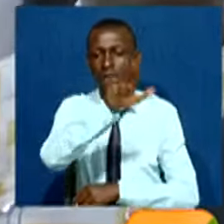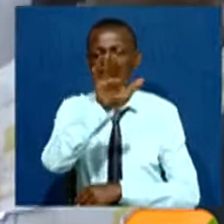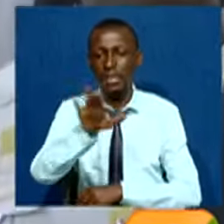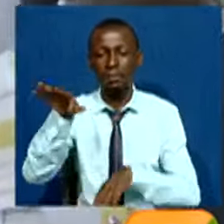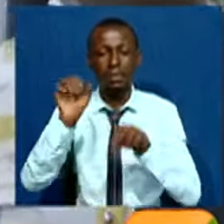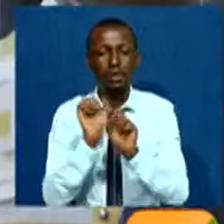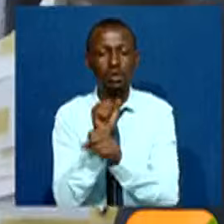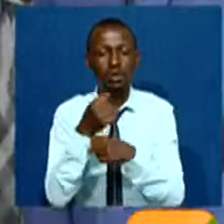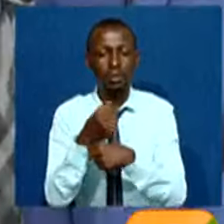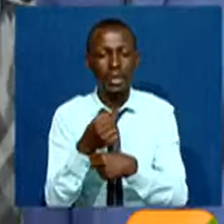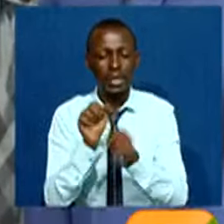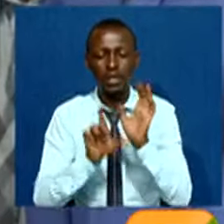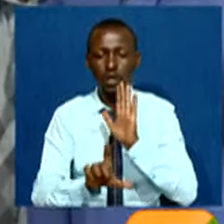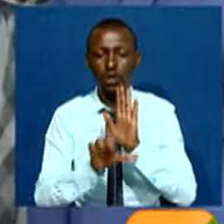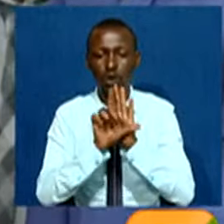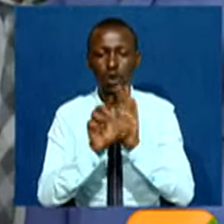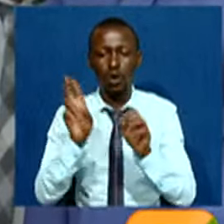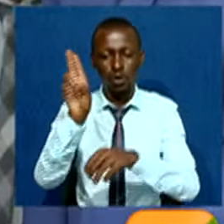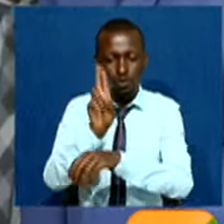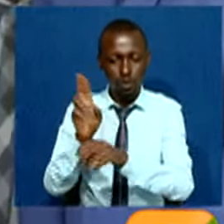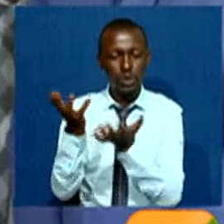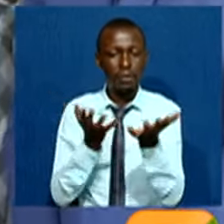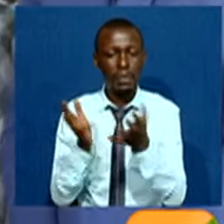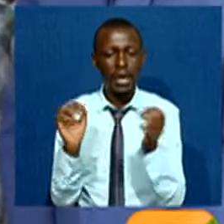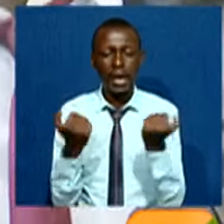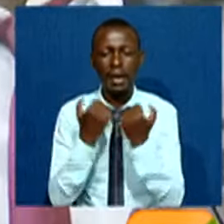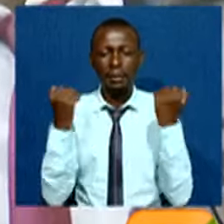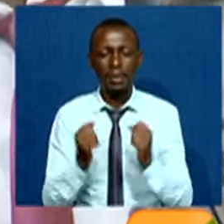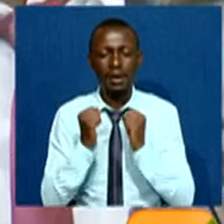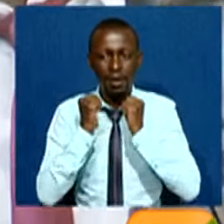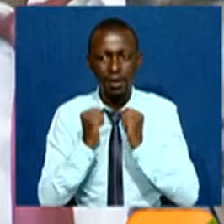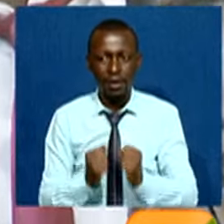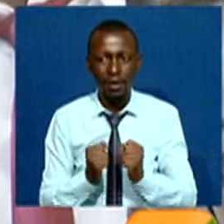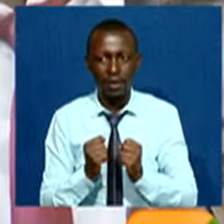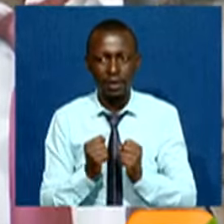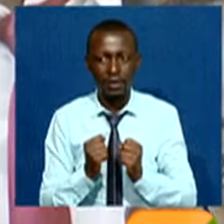and trade of the stimulant more difficult. Ben Kirui, Citizen TV.